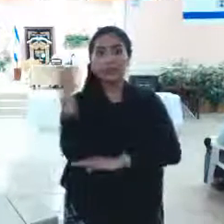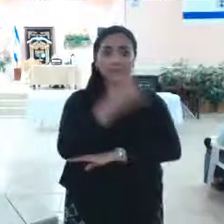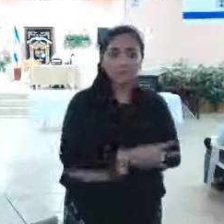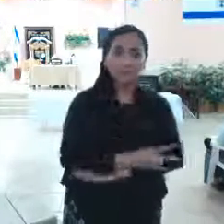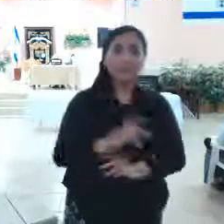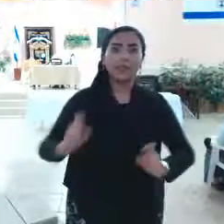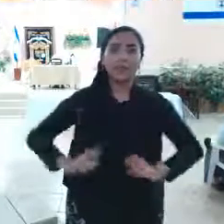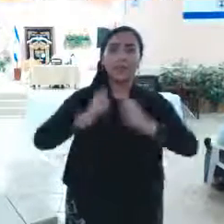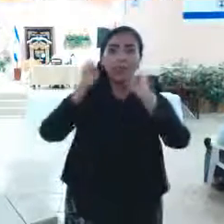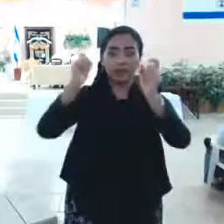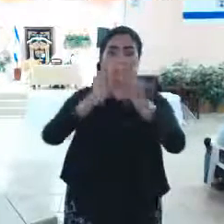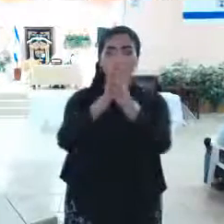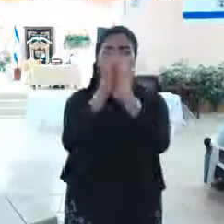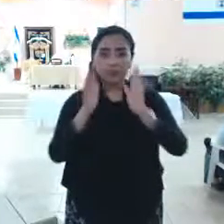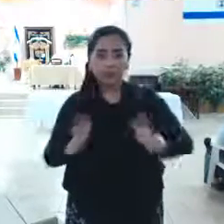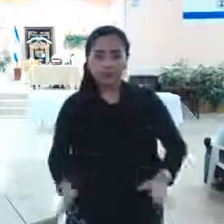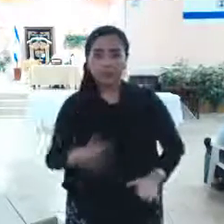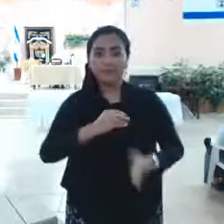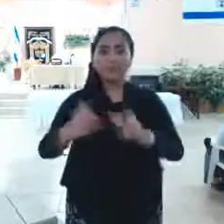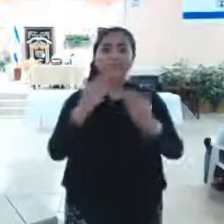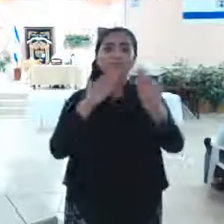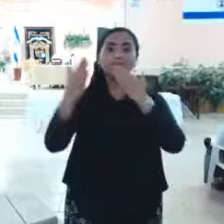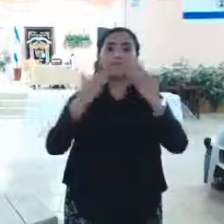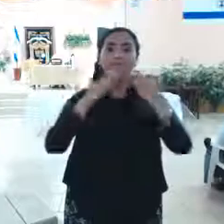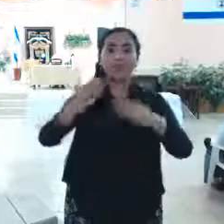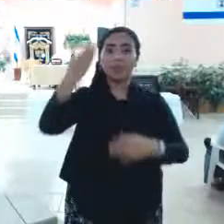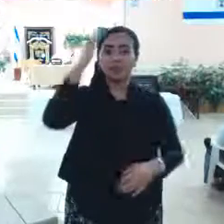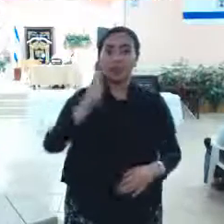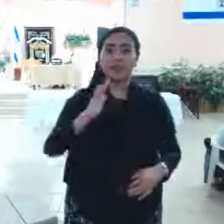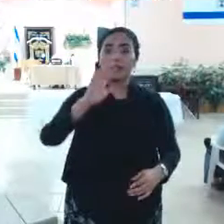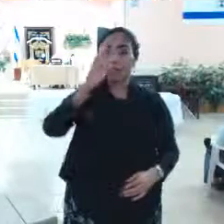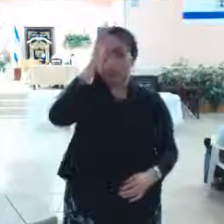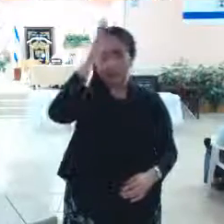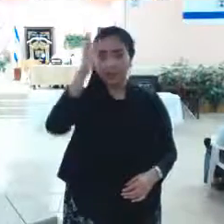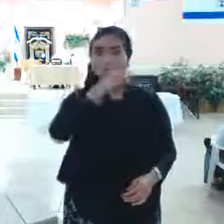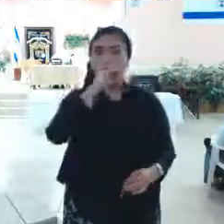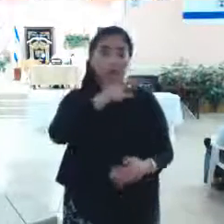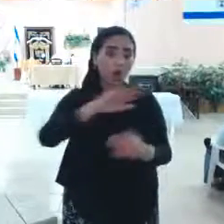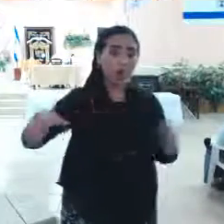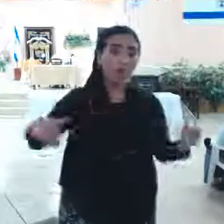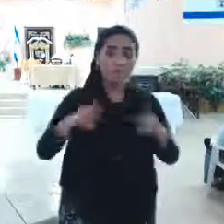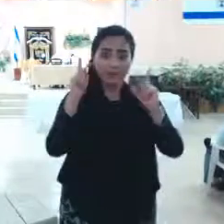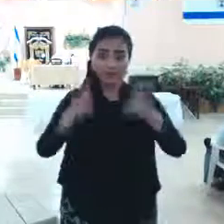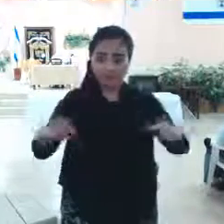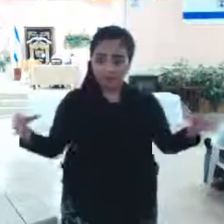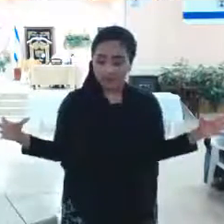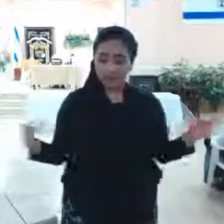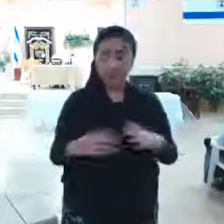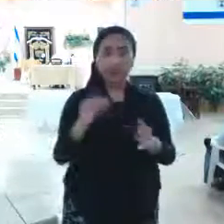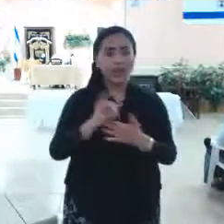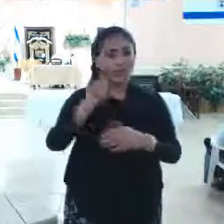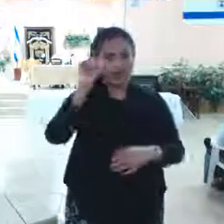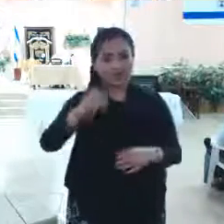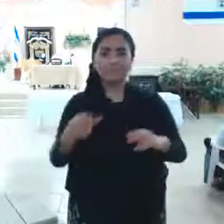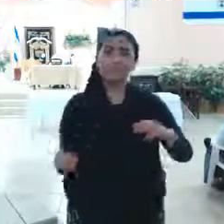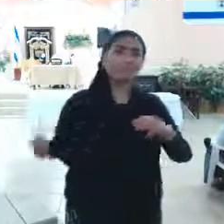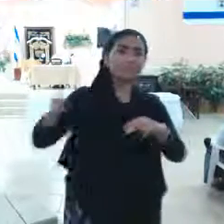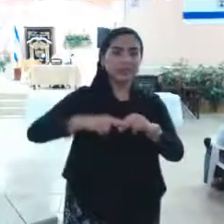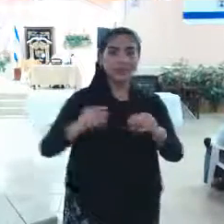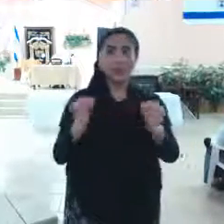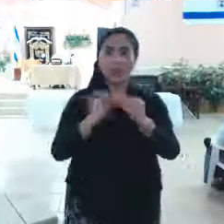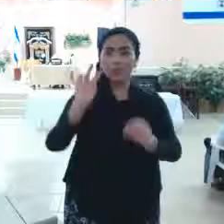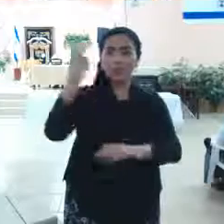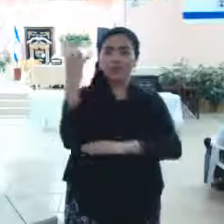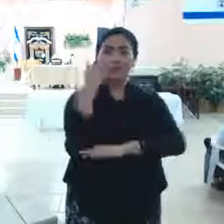ofreciendo sacrificios de paz y dando gracias a Yahweh, el Elohim de sus padres. Y toda aquella asamblea determinó que celebrasen la fiesta por otros